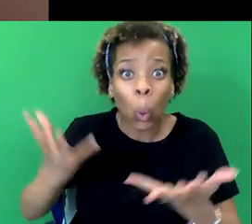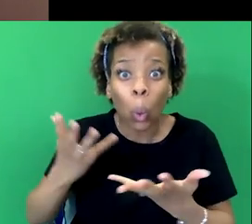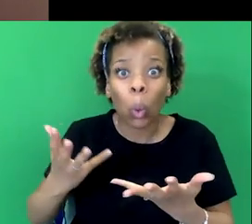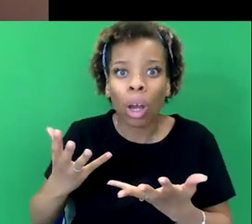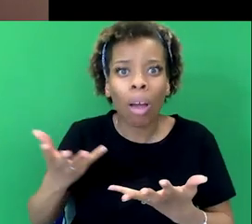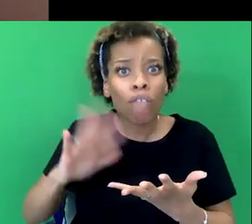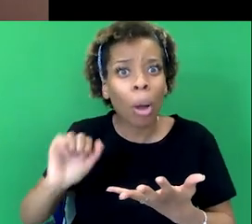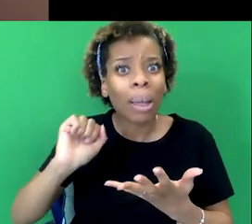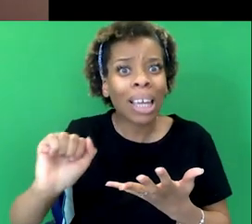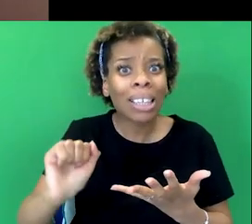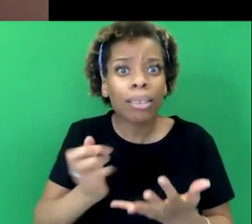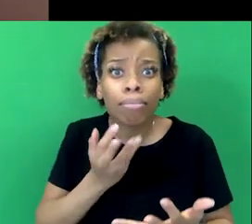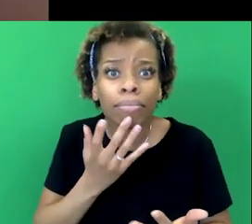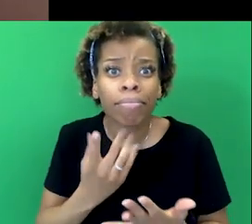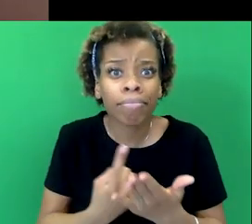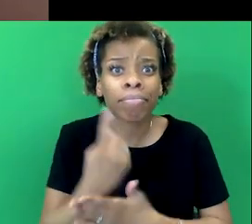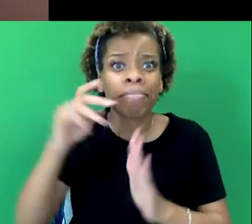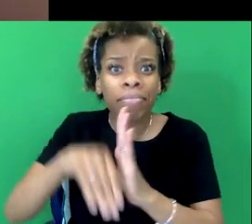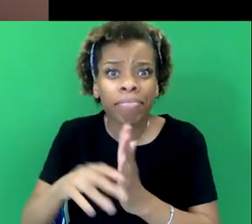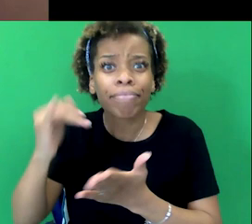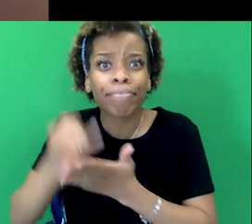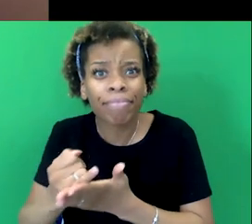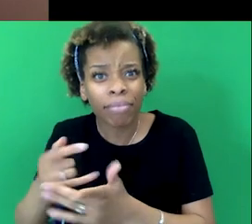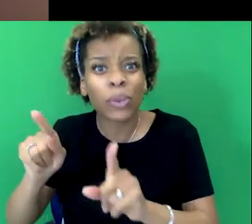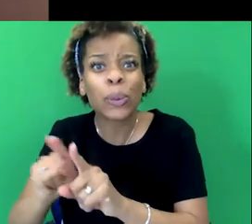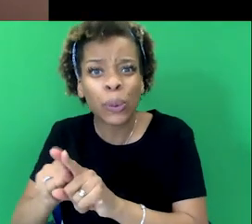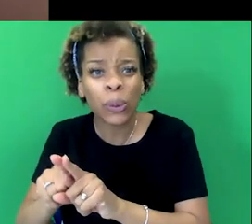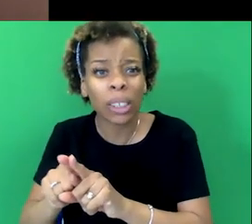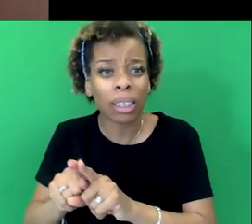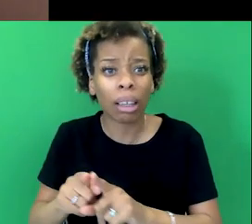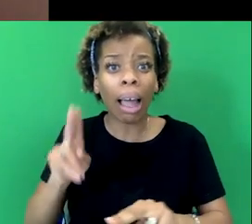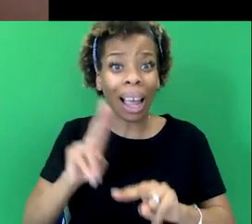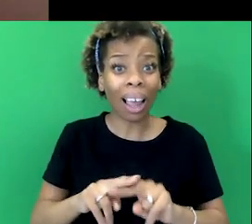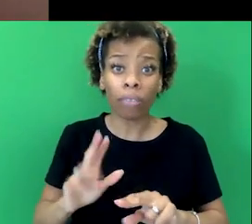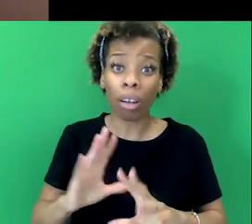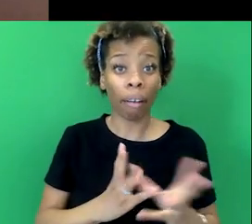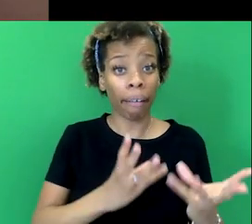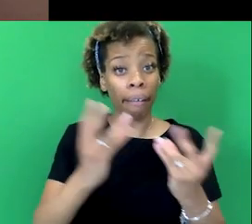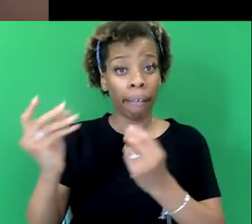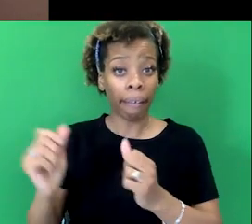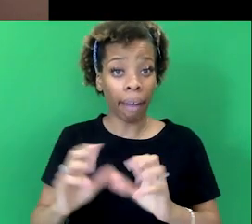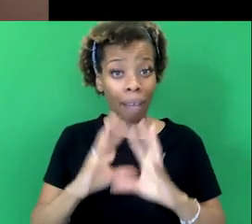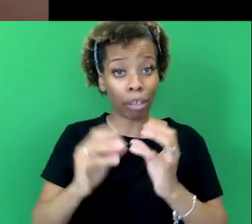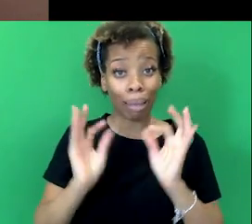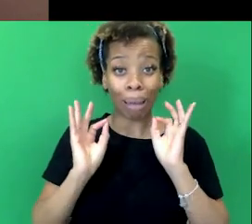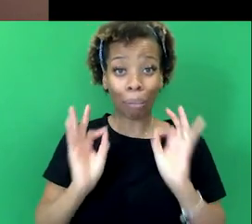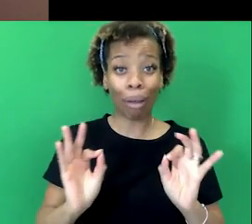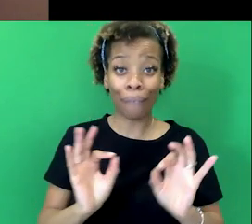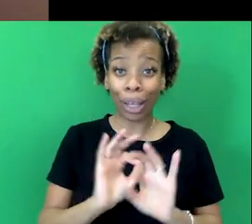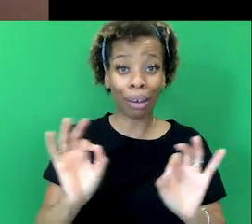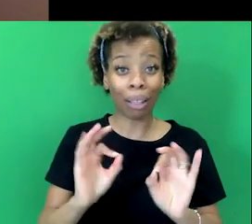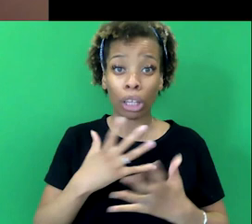dull story. If they were all, as Catherine said, it all went nicely and sweetly and there was no trauma